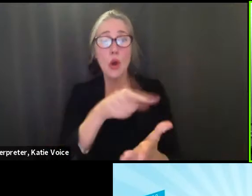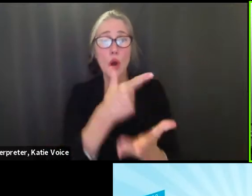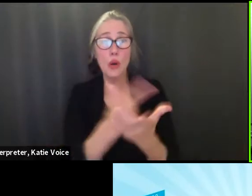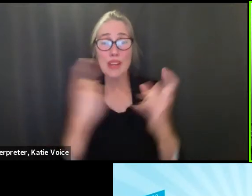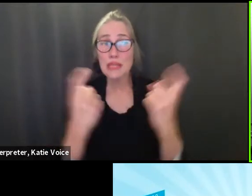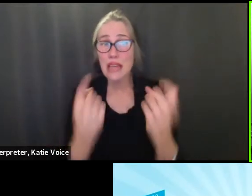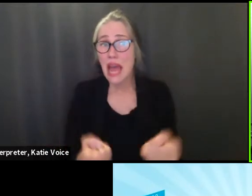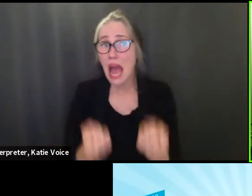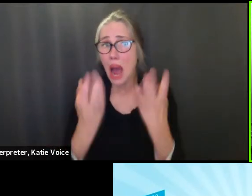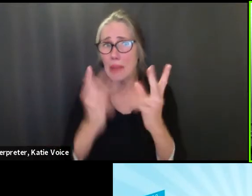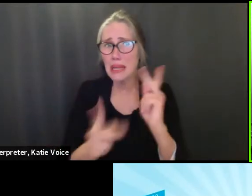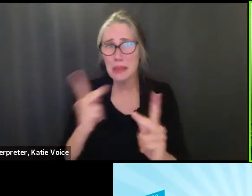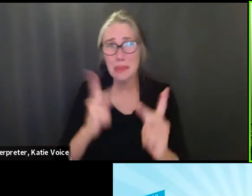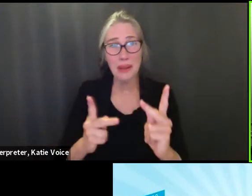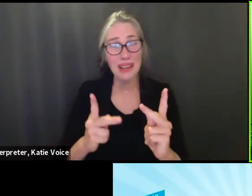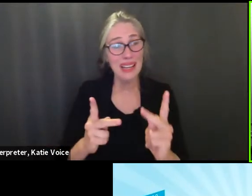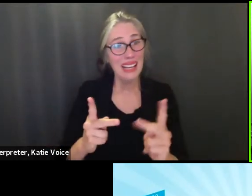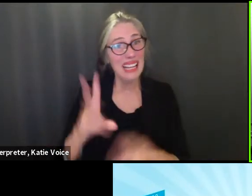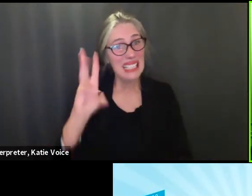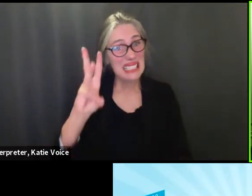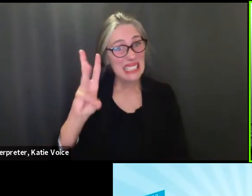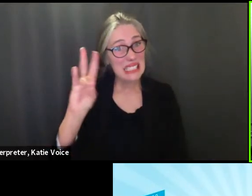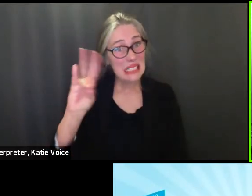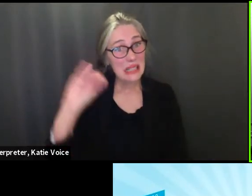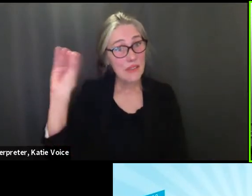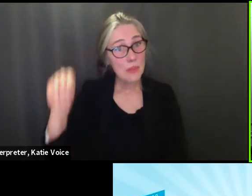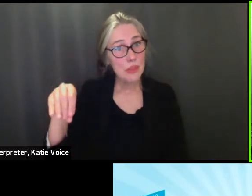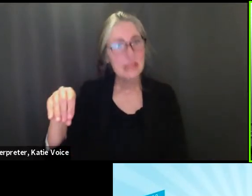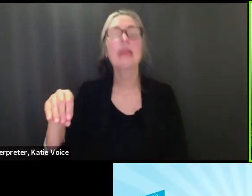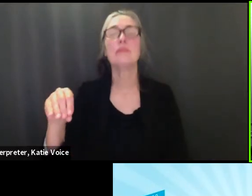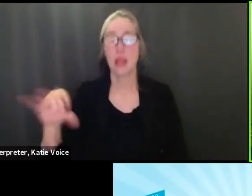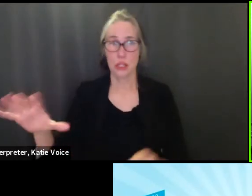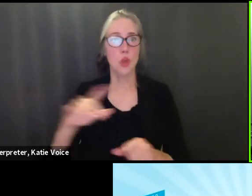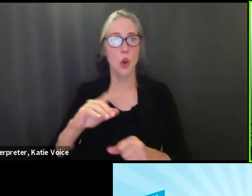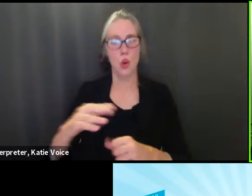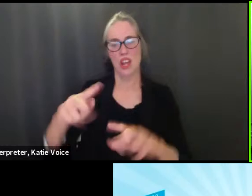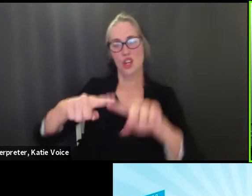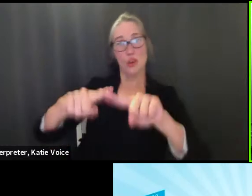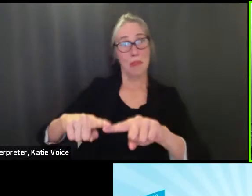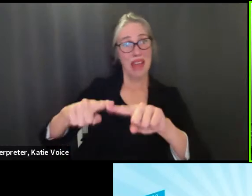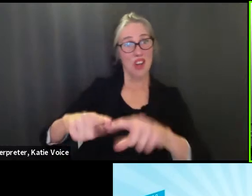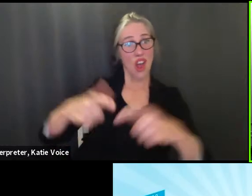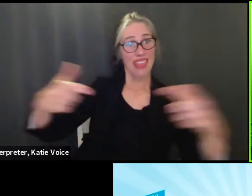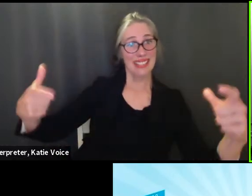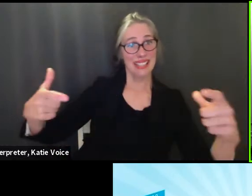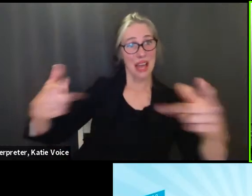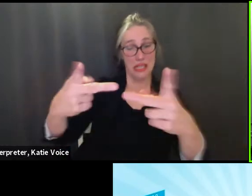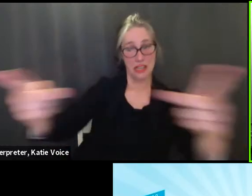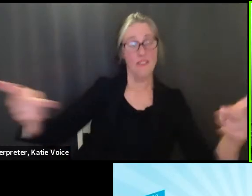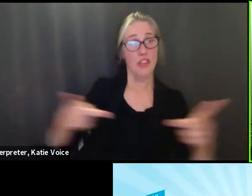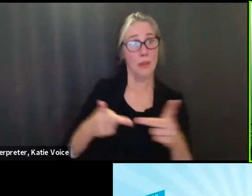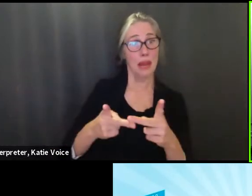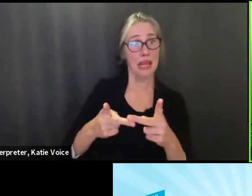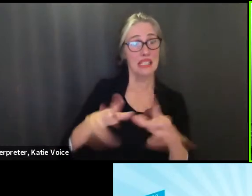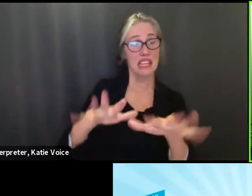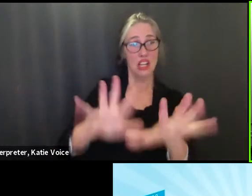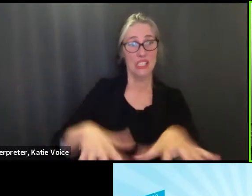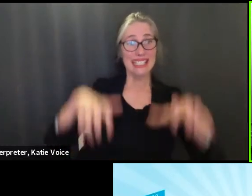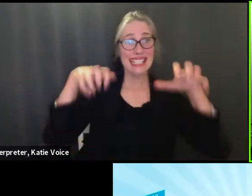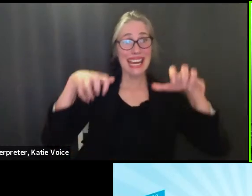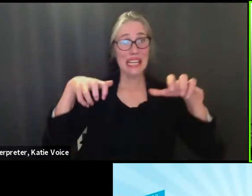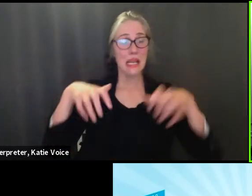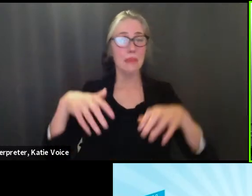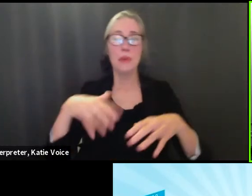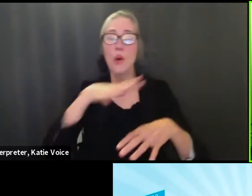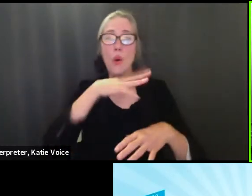Is it 67? It's 67% of the capacity of the stadium, the field, wherever